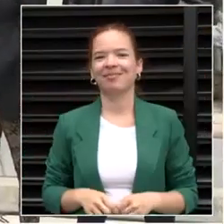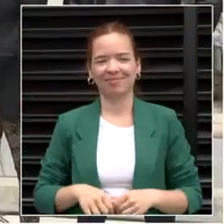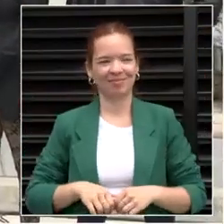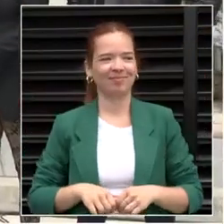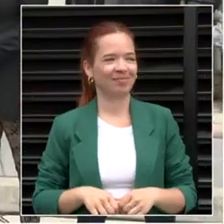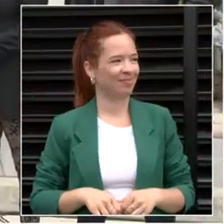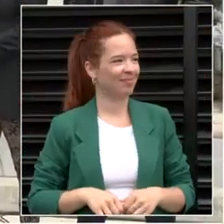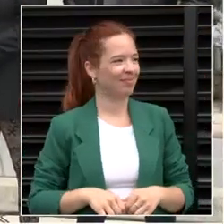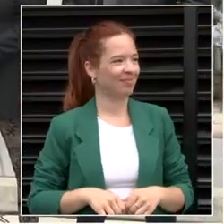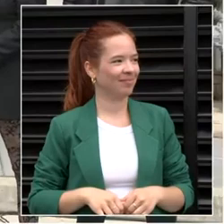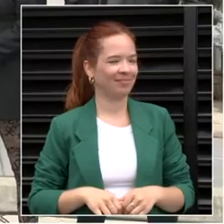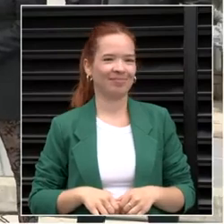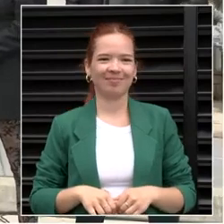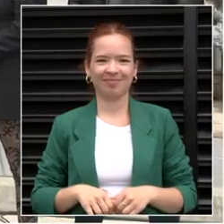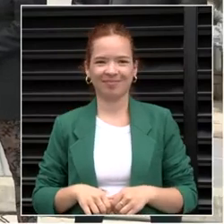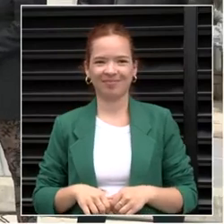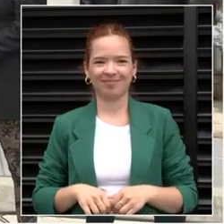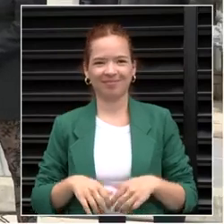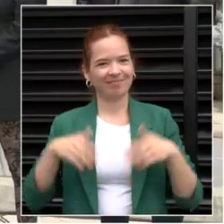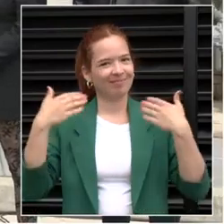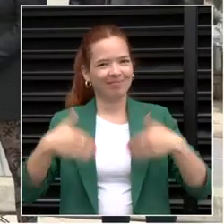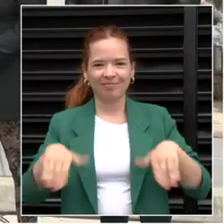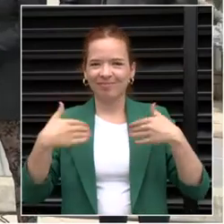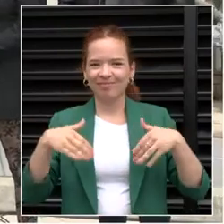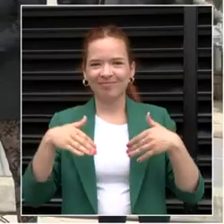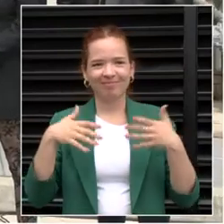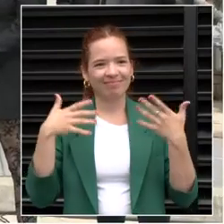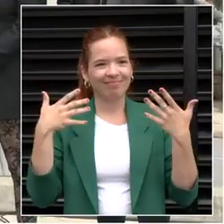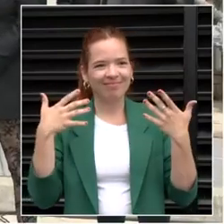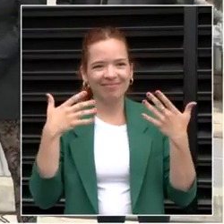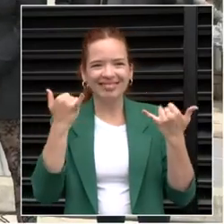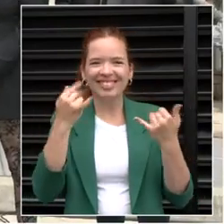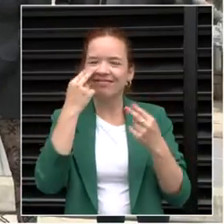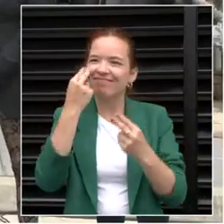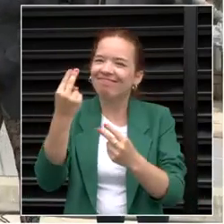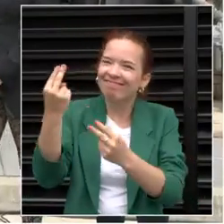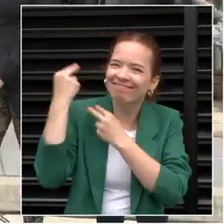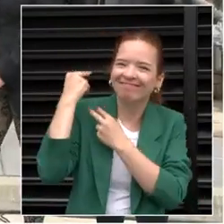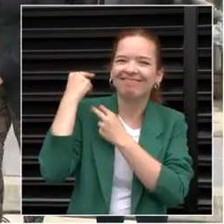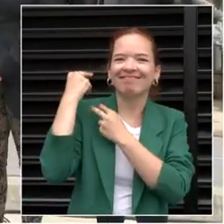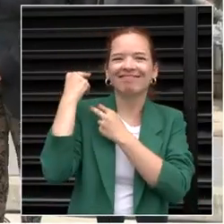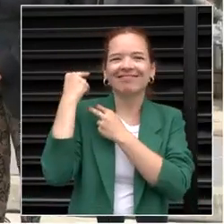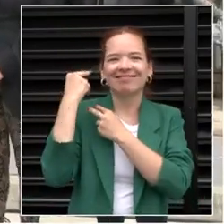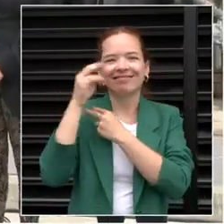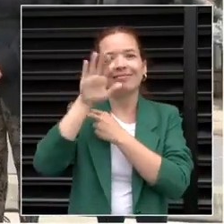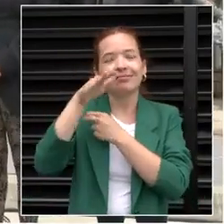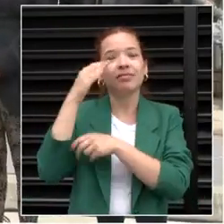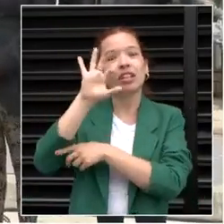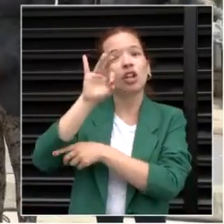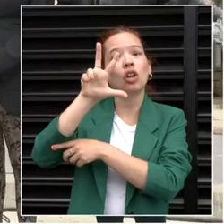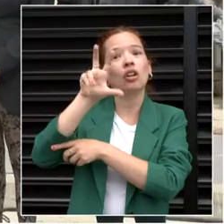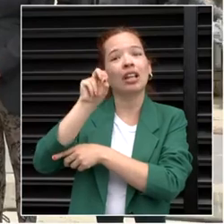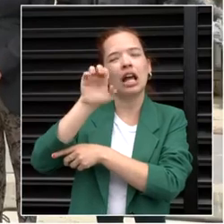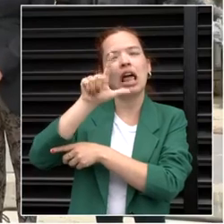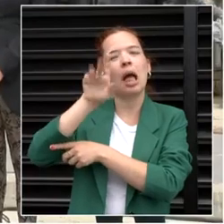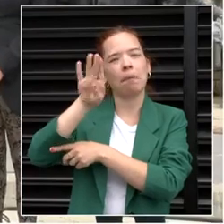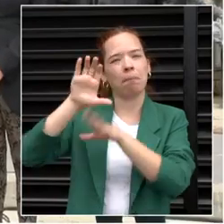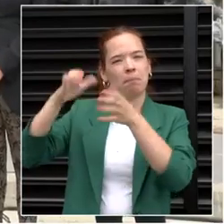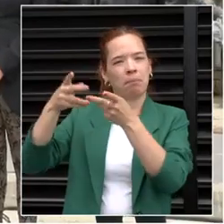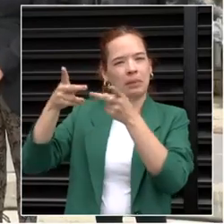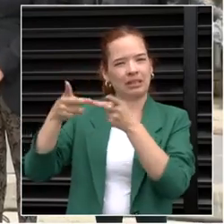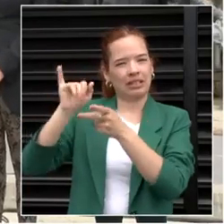it is an homage to the original 930 Club, which opened in 1980, 44